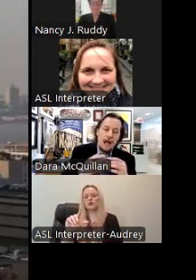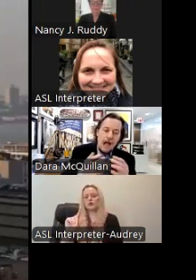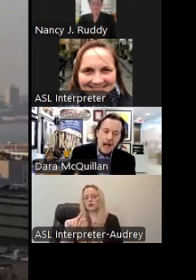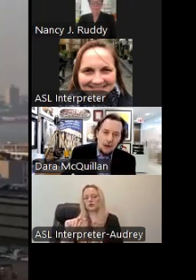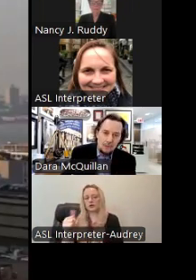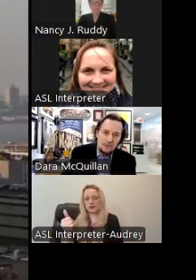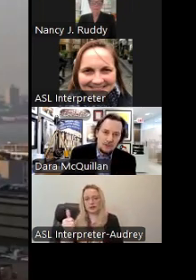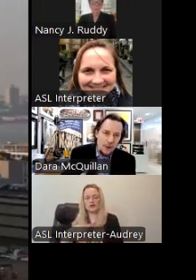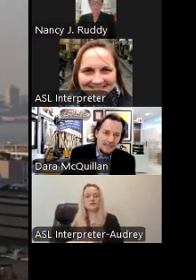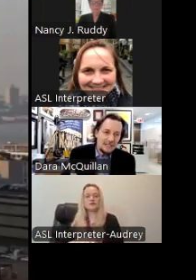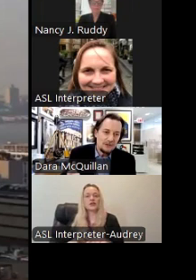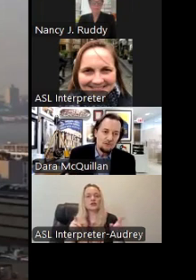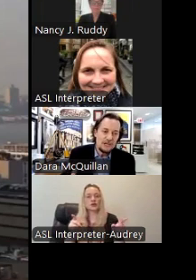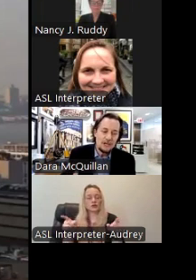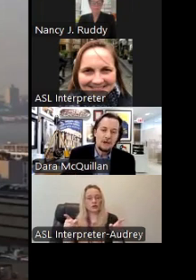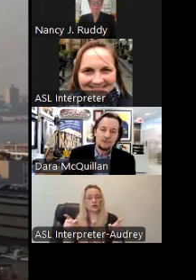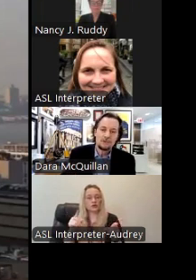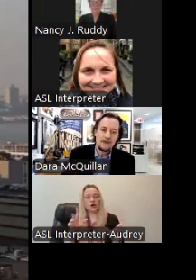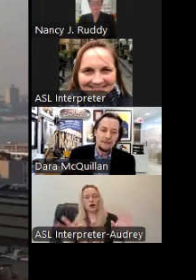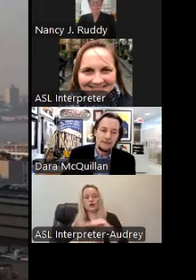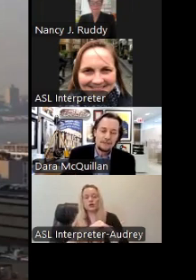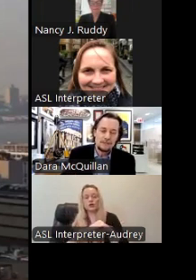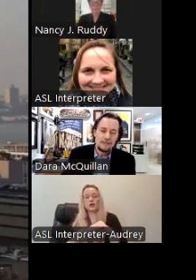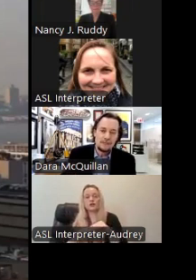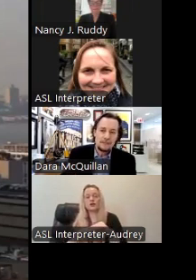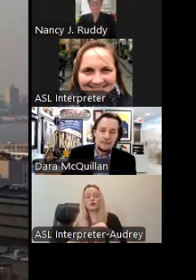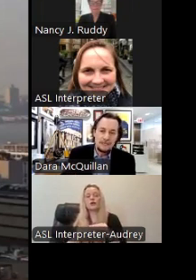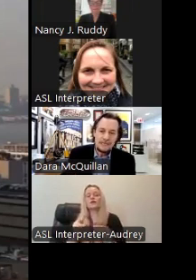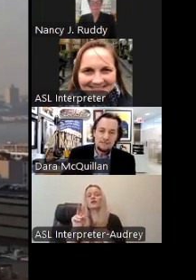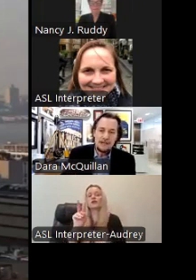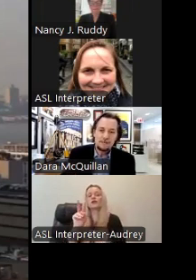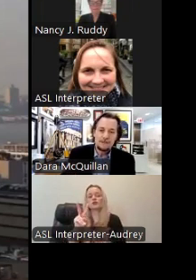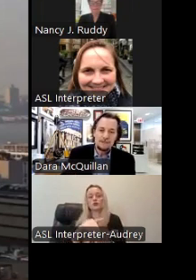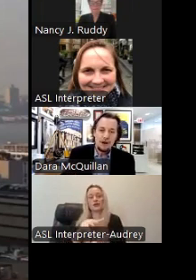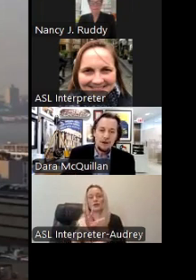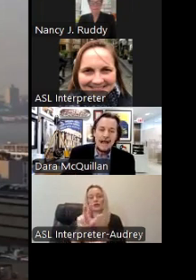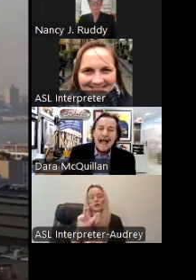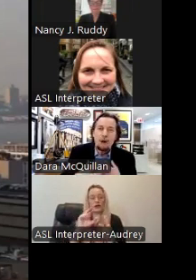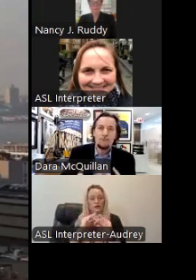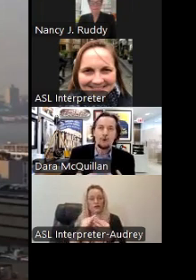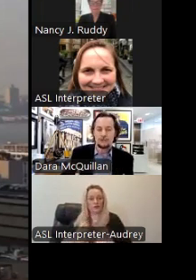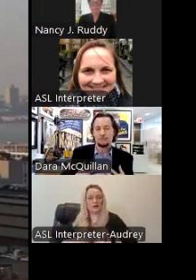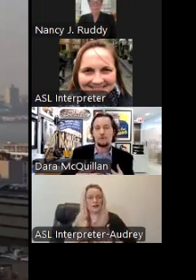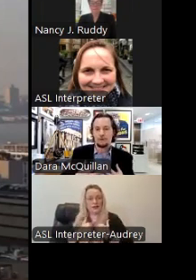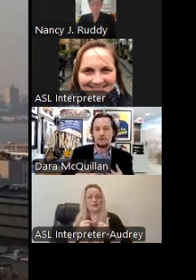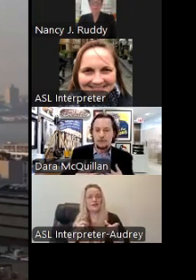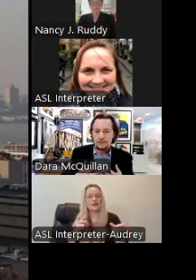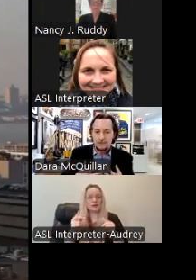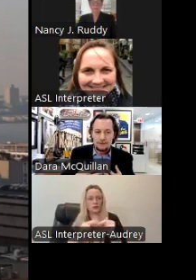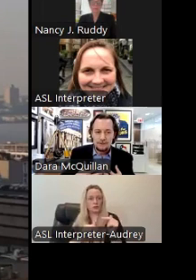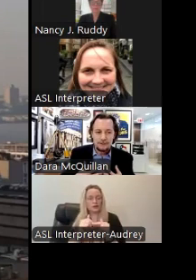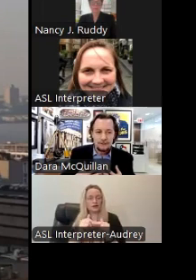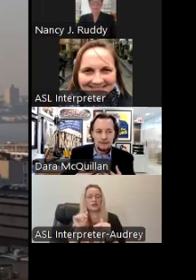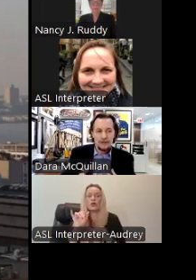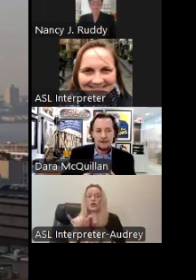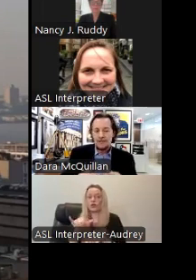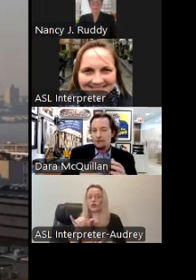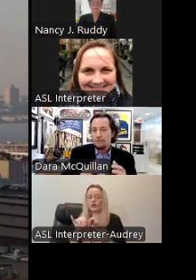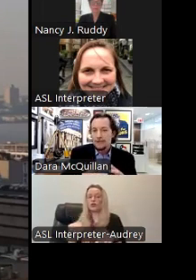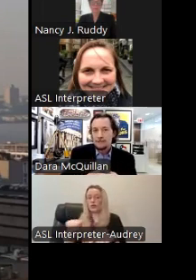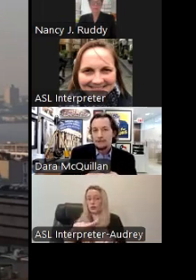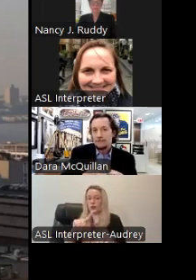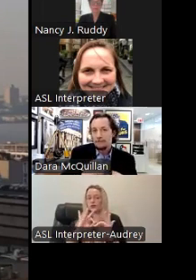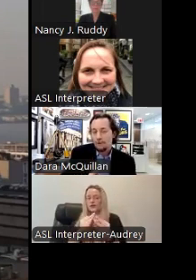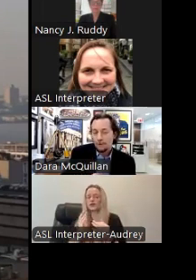we house 2,300 families. These families are our most important customers. They